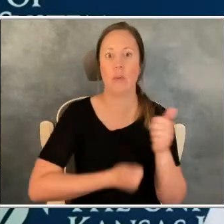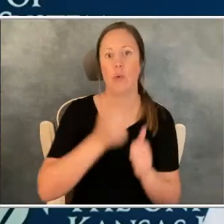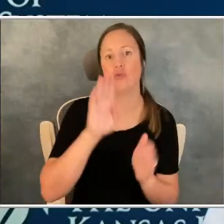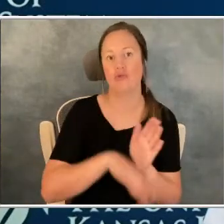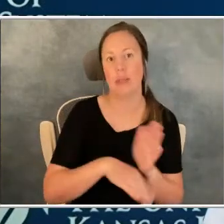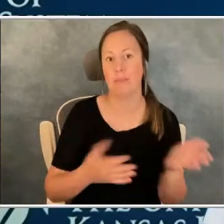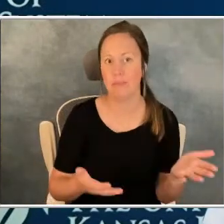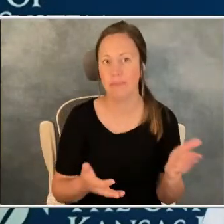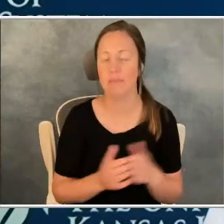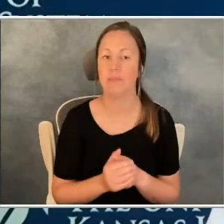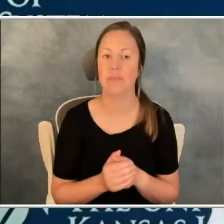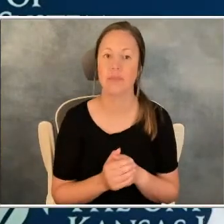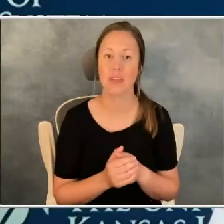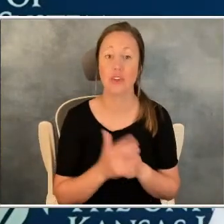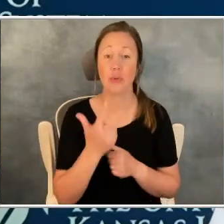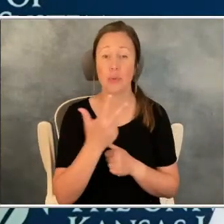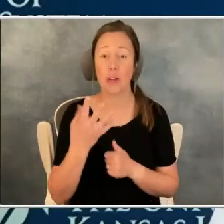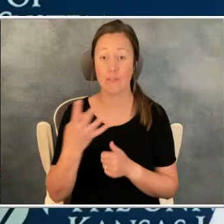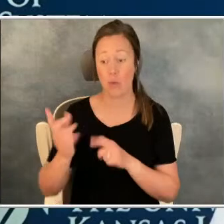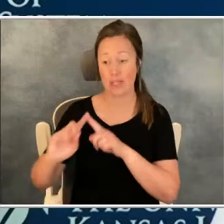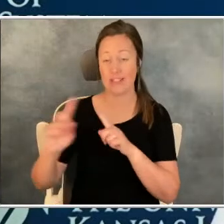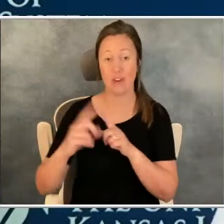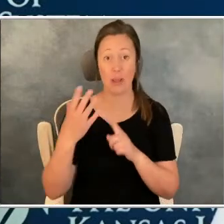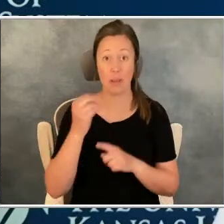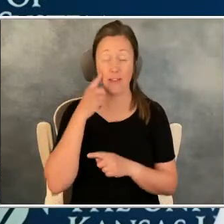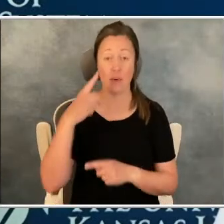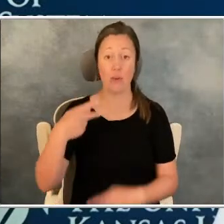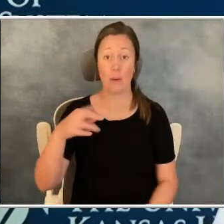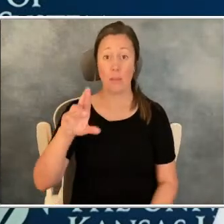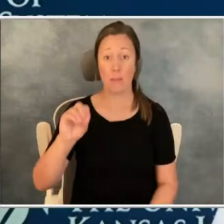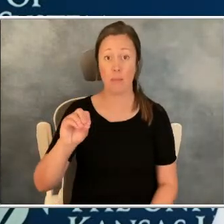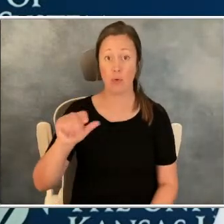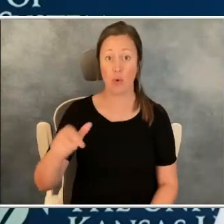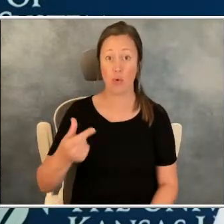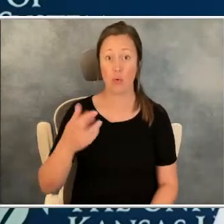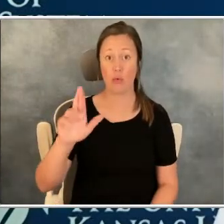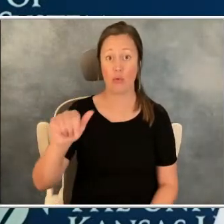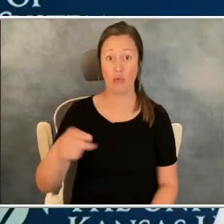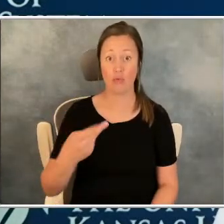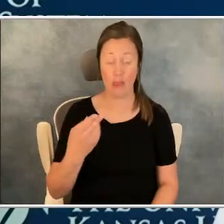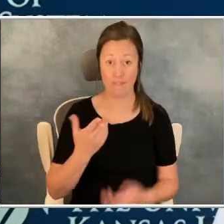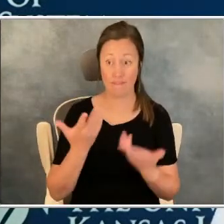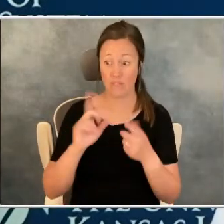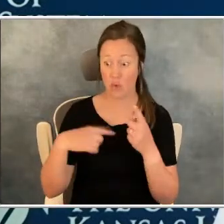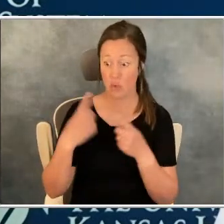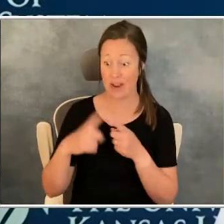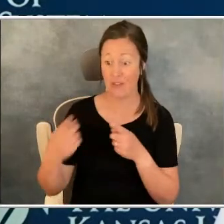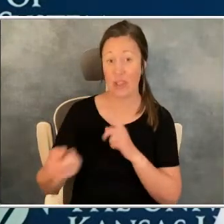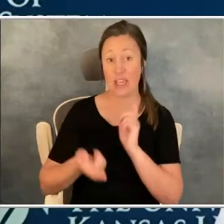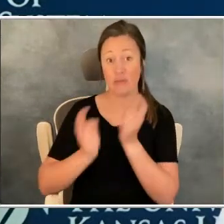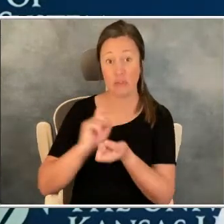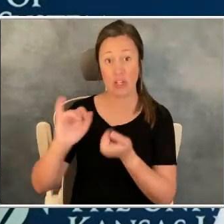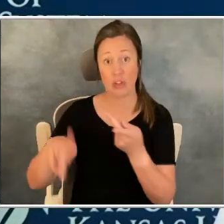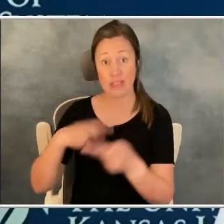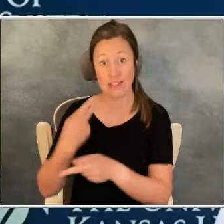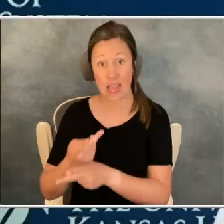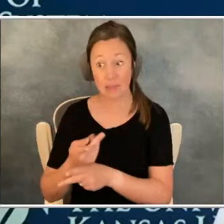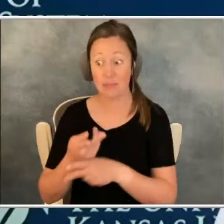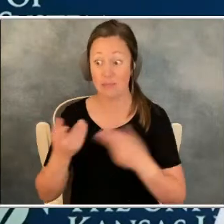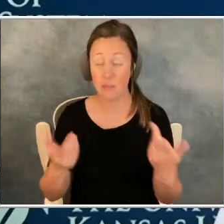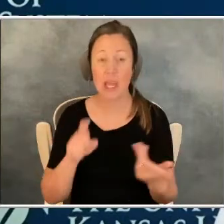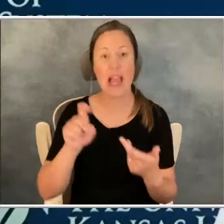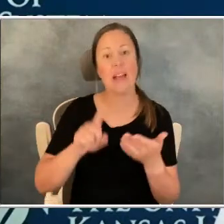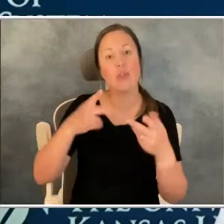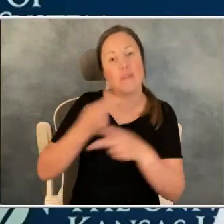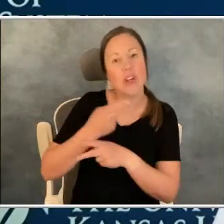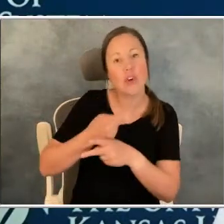manufacturers of Prograf out there, and every time they switch the type or the brand of Prograf that you're taking, we have to refigure out the dosing